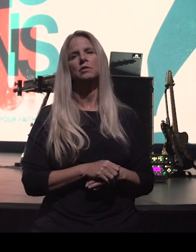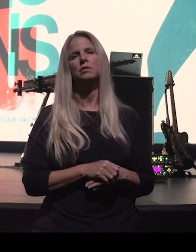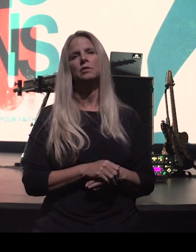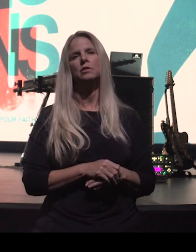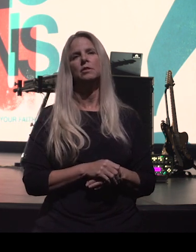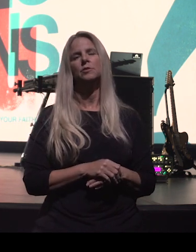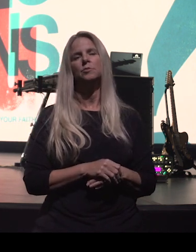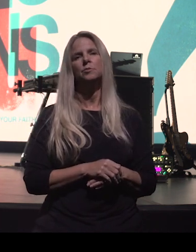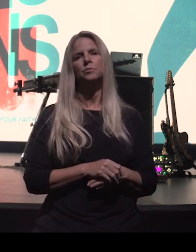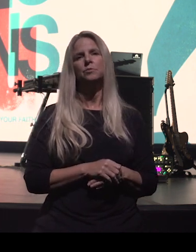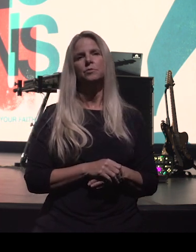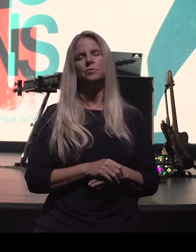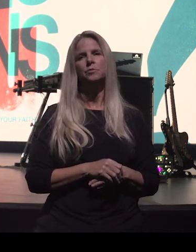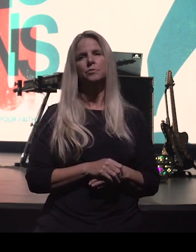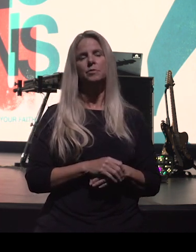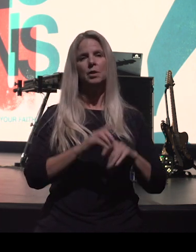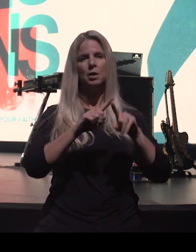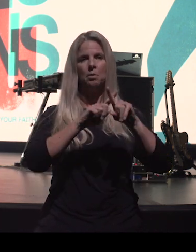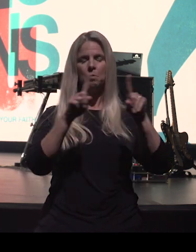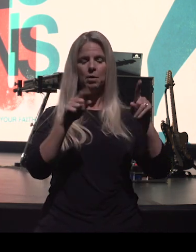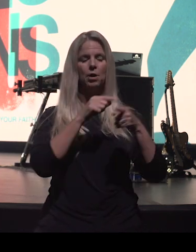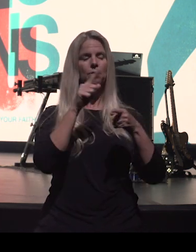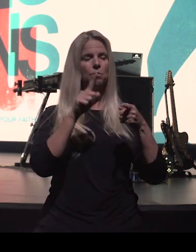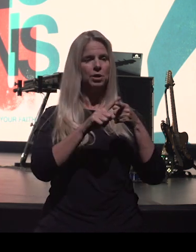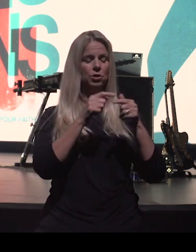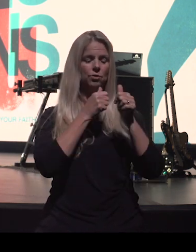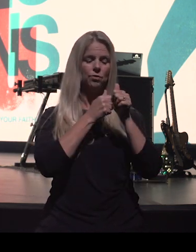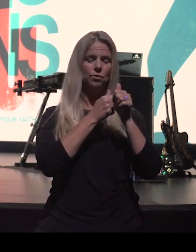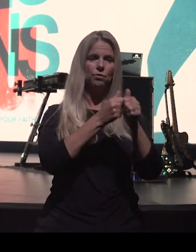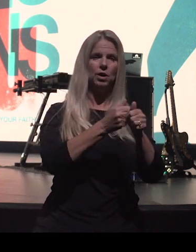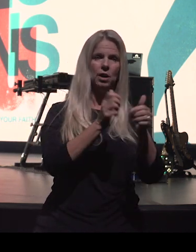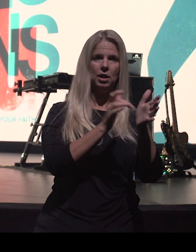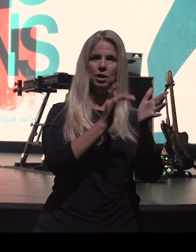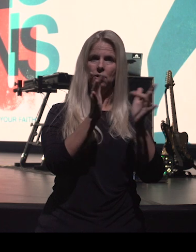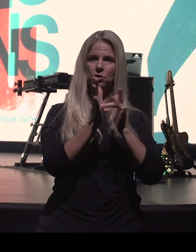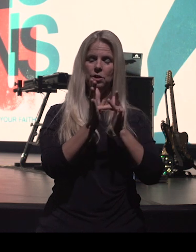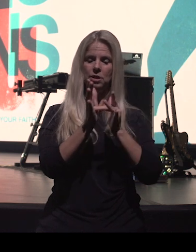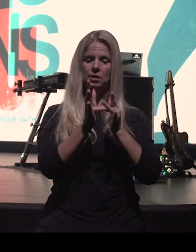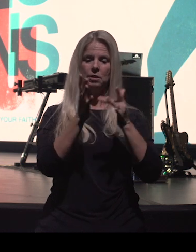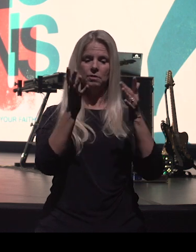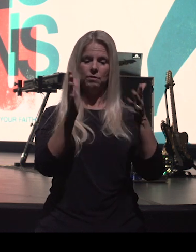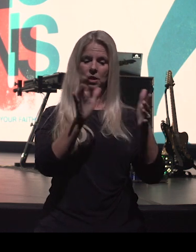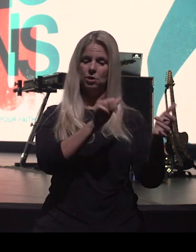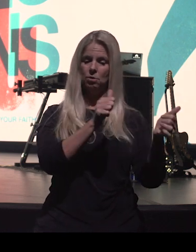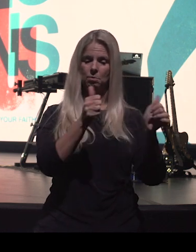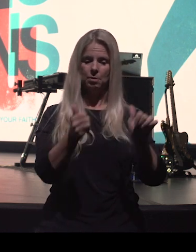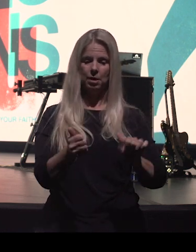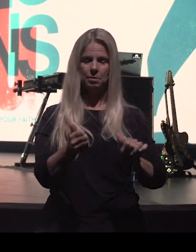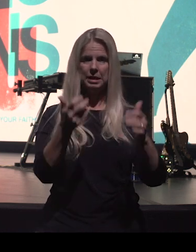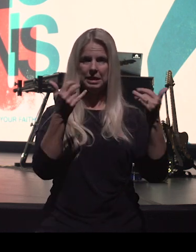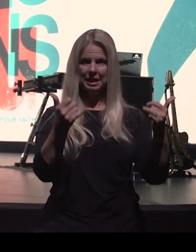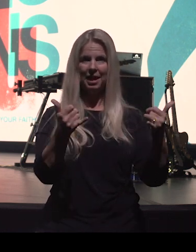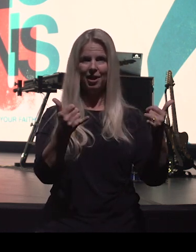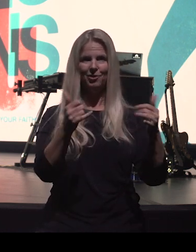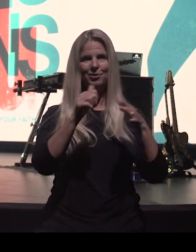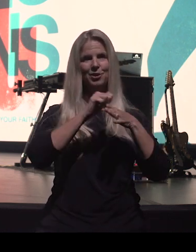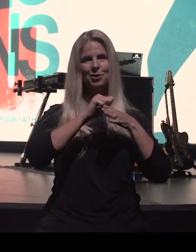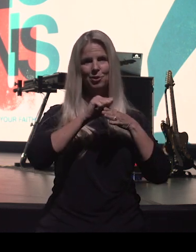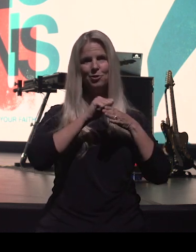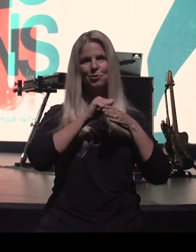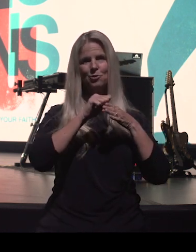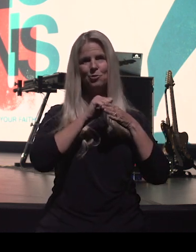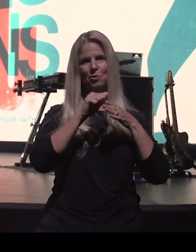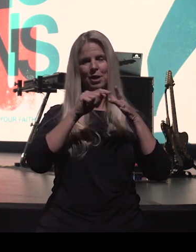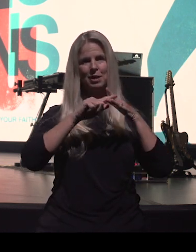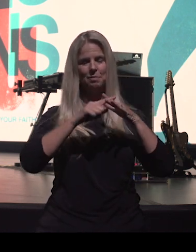free gift. But once you become a follower of Jesus, you go all in, you're baptized, now the training begins. We